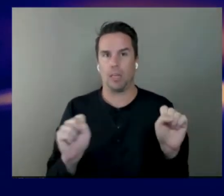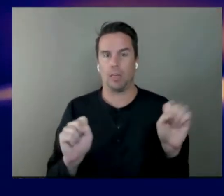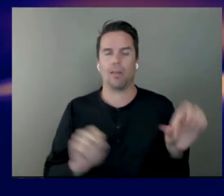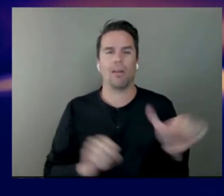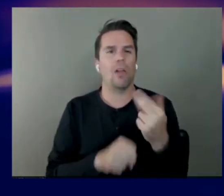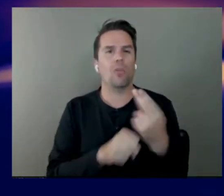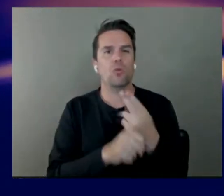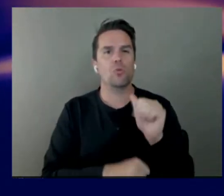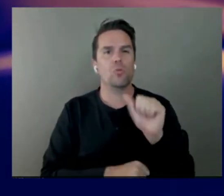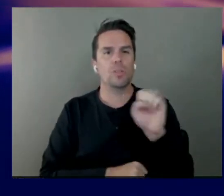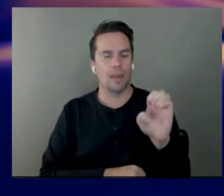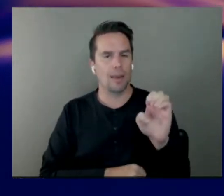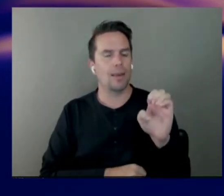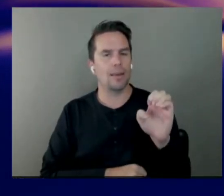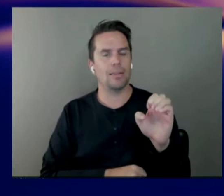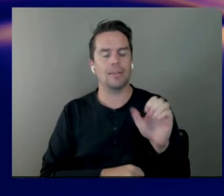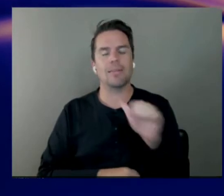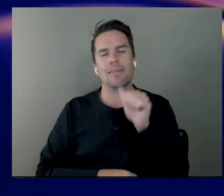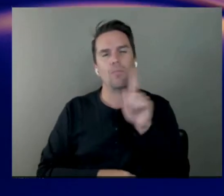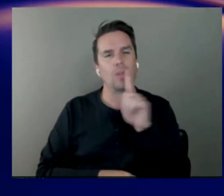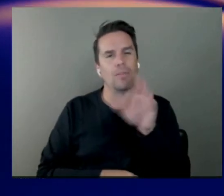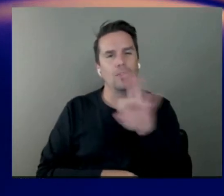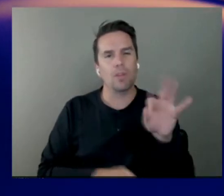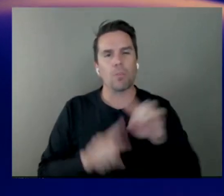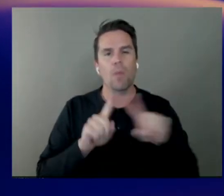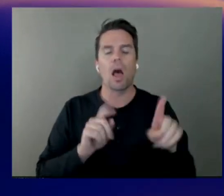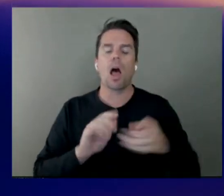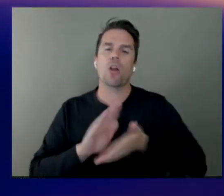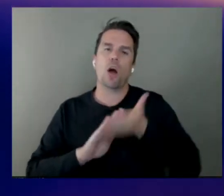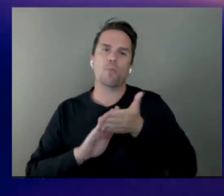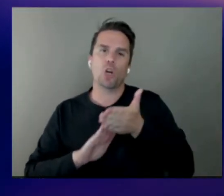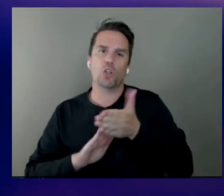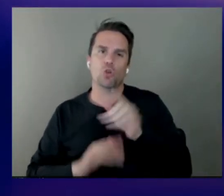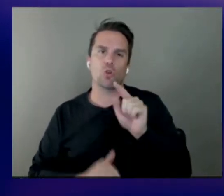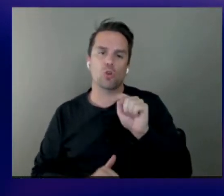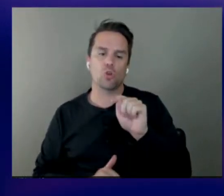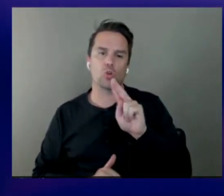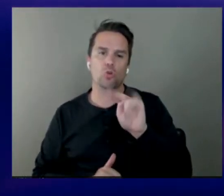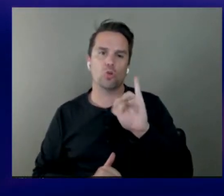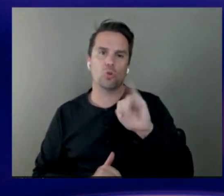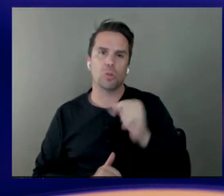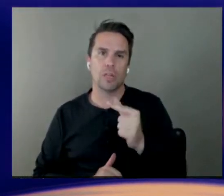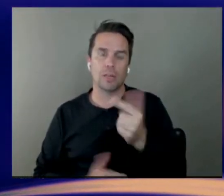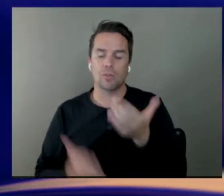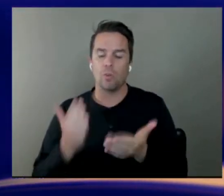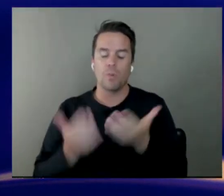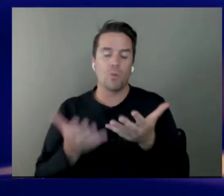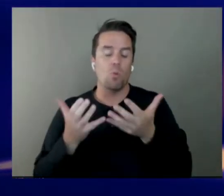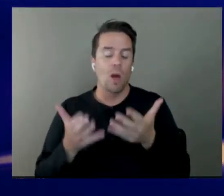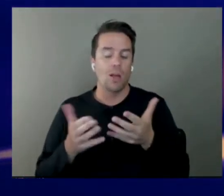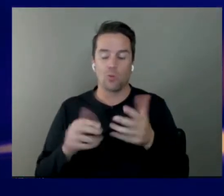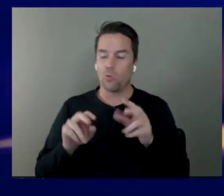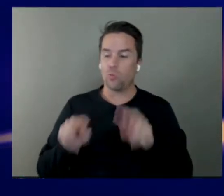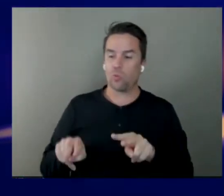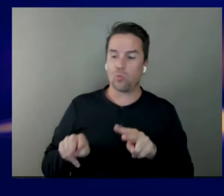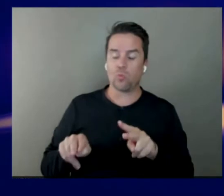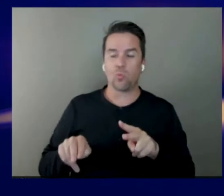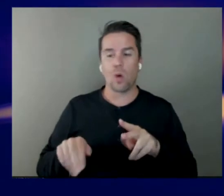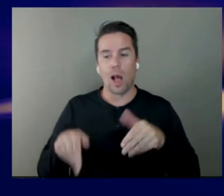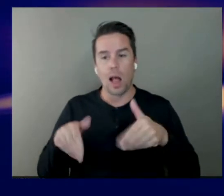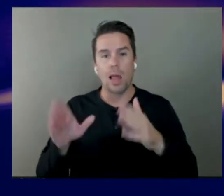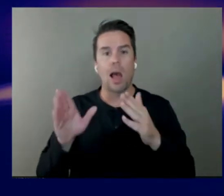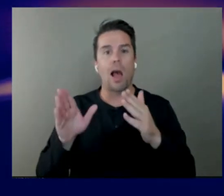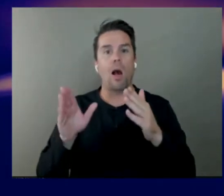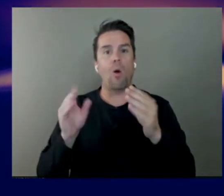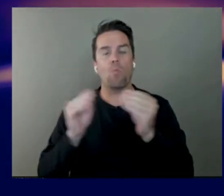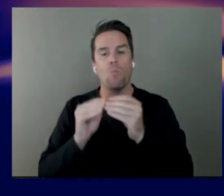that's not as much feature flags. It's operational tuning. Yeah. So you may want to sit there and be able to throttle up and down, for example, the number of